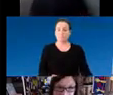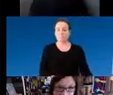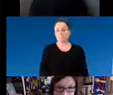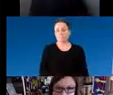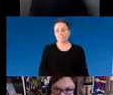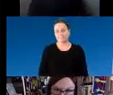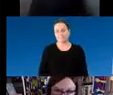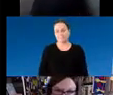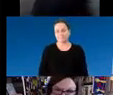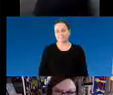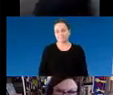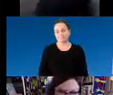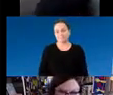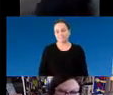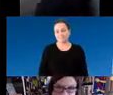Thank you.